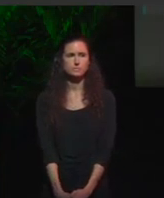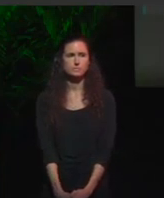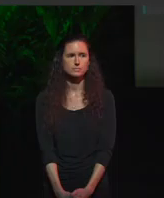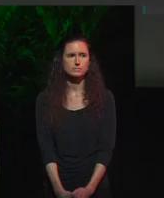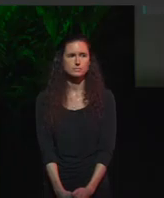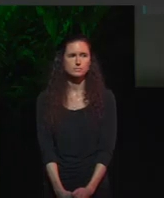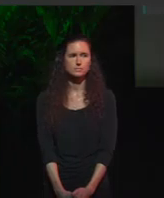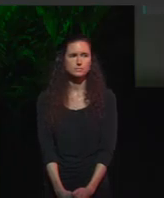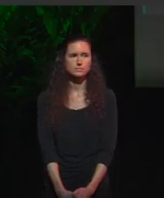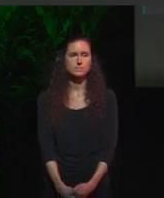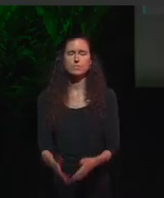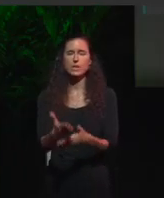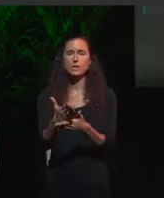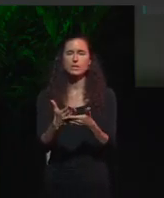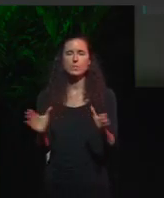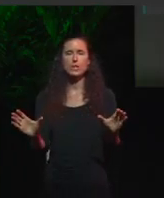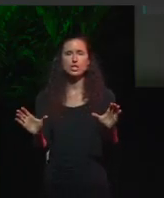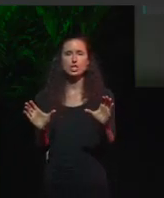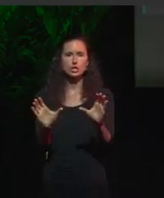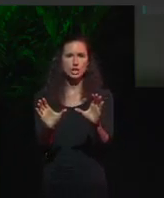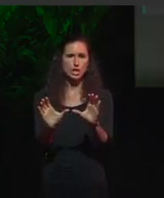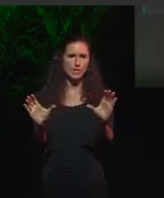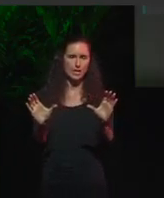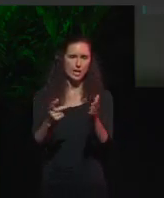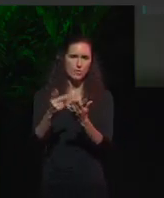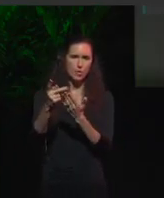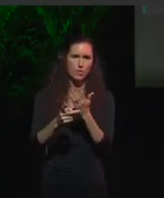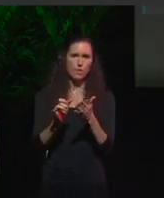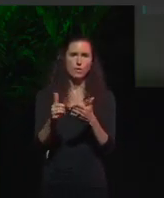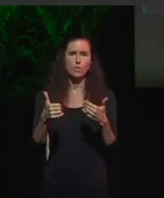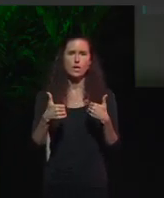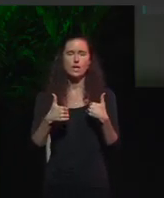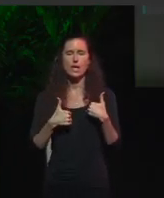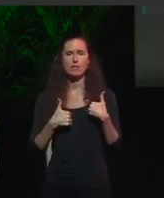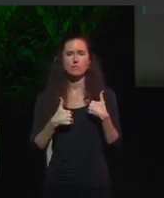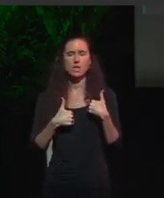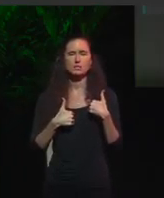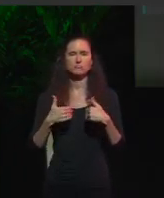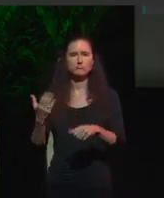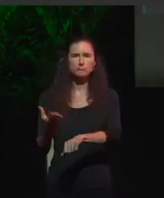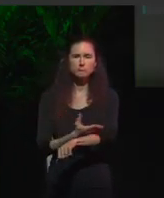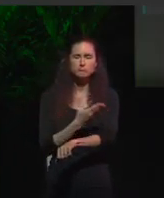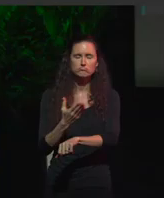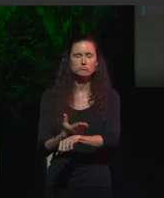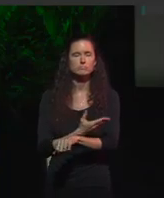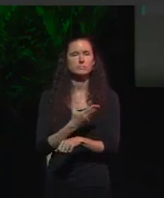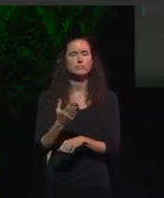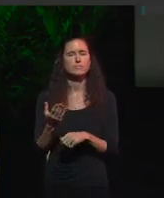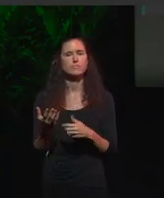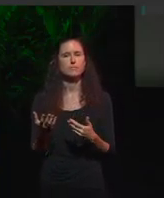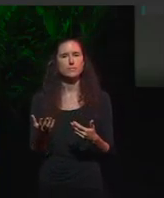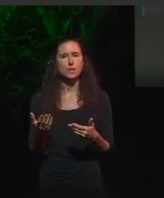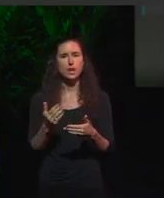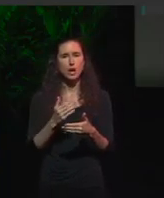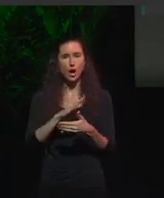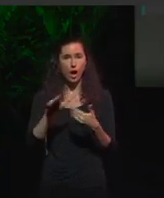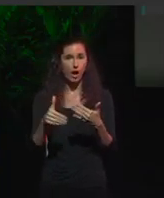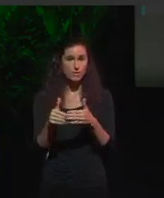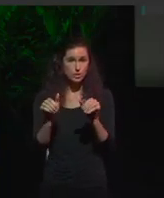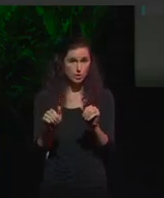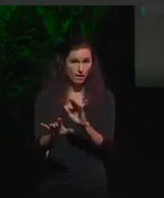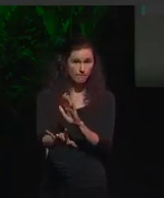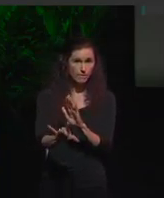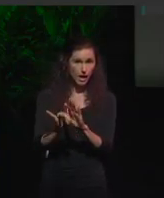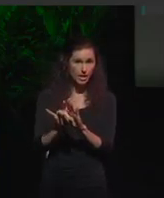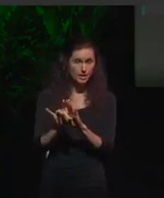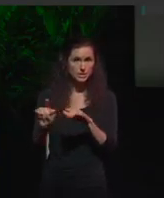These are some of the certificate programs that we are that we have been refreshing, if you will. And all of these can you can find these